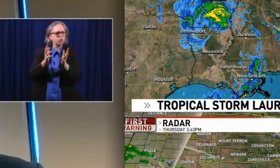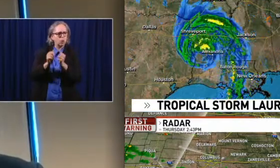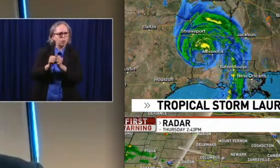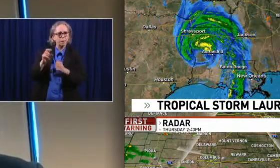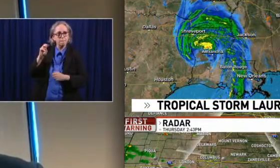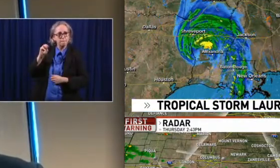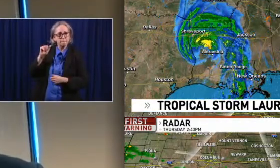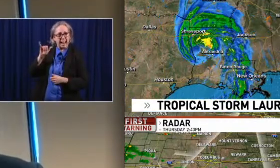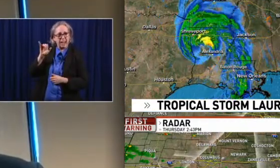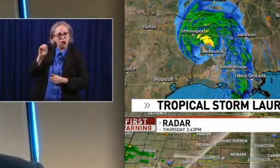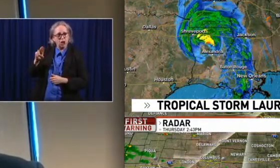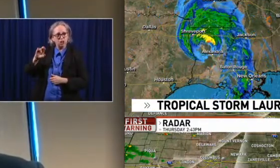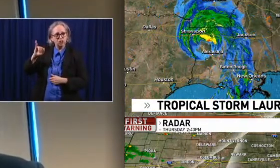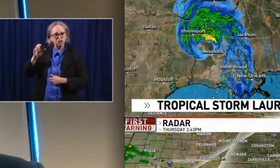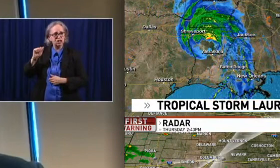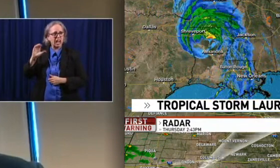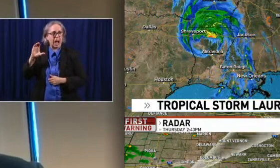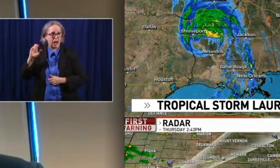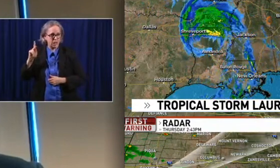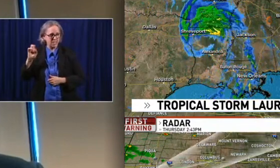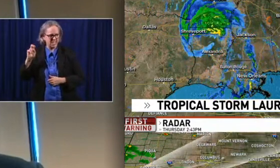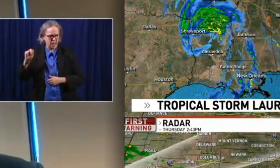concepts not